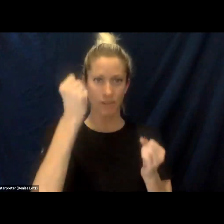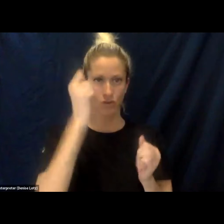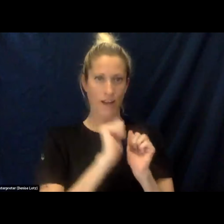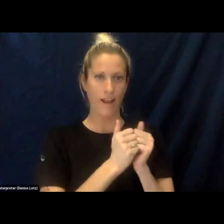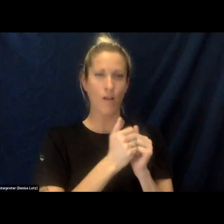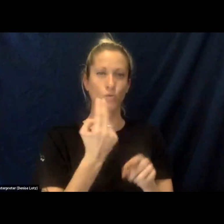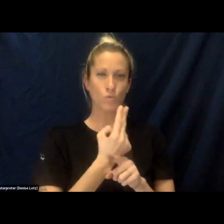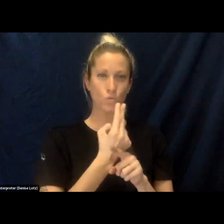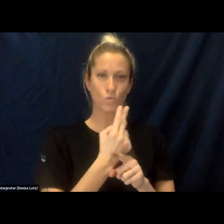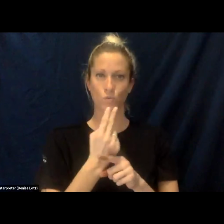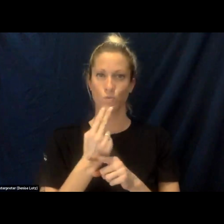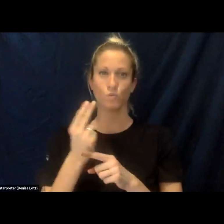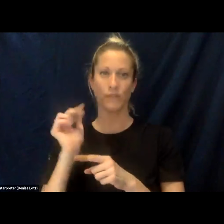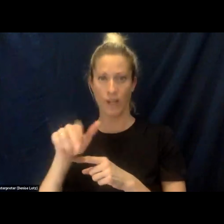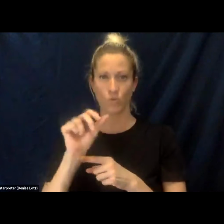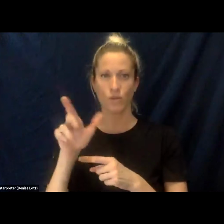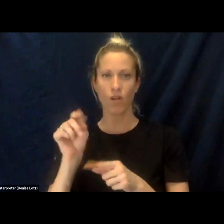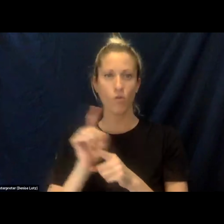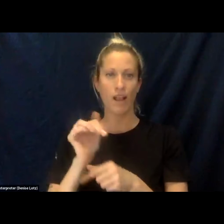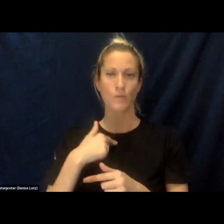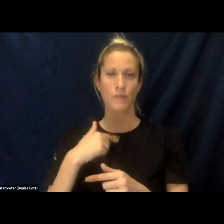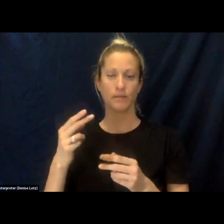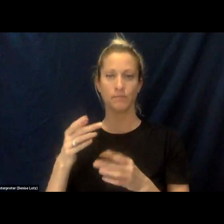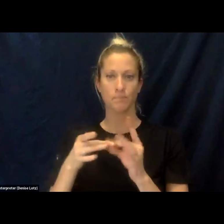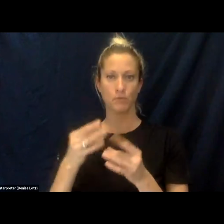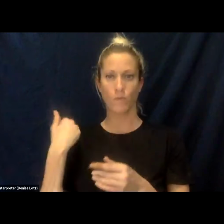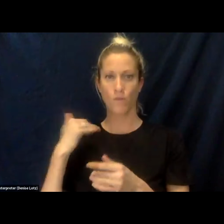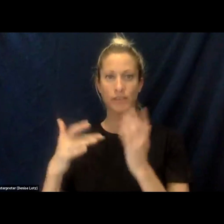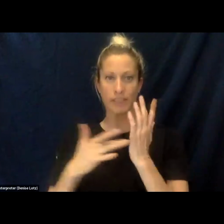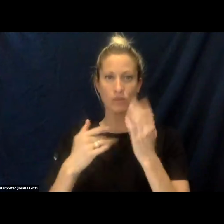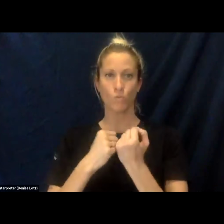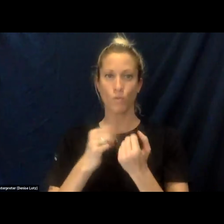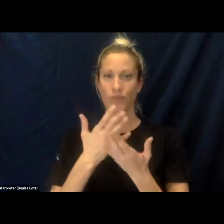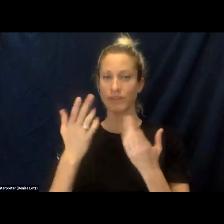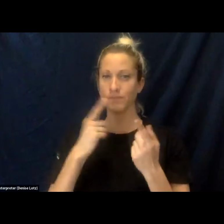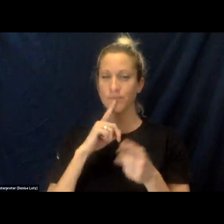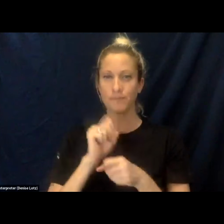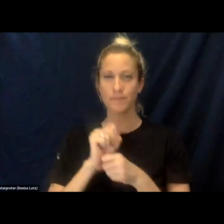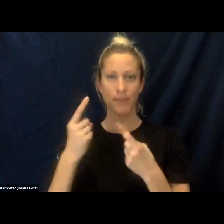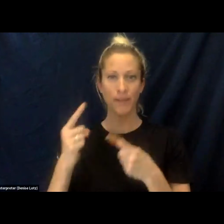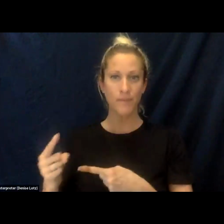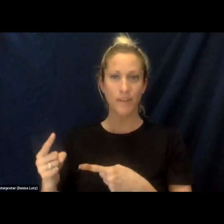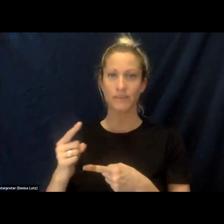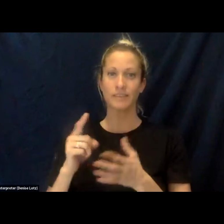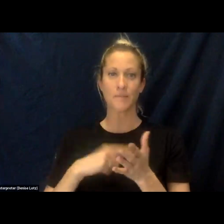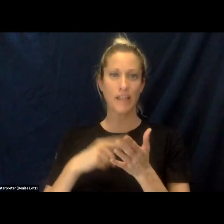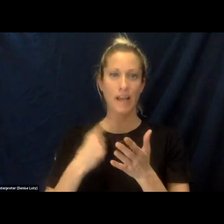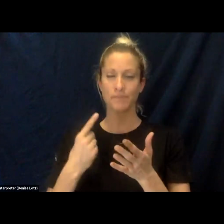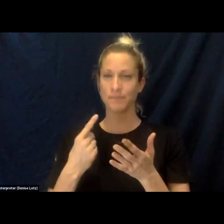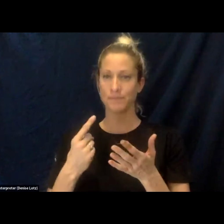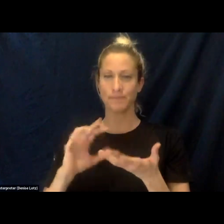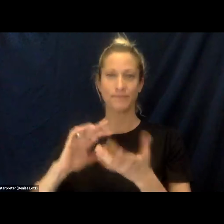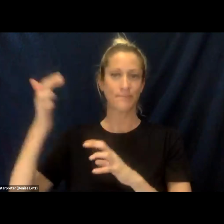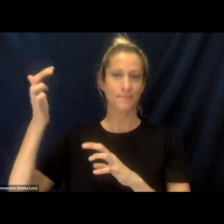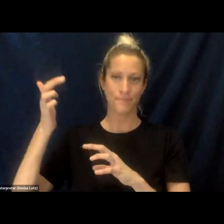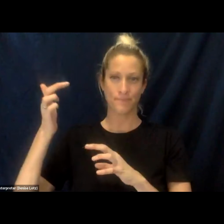tool. And then what was mentioned a couple of times is that technical support when things go wrong, because it tends to go wrong on technology for everyone.